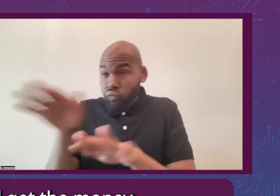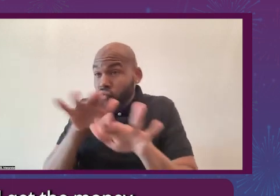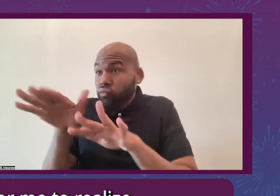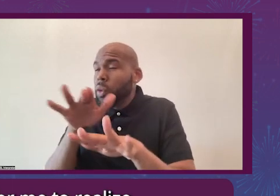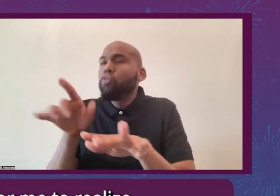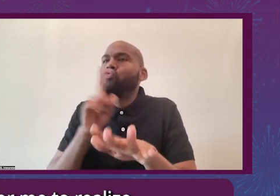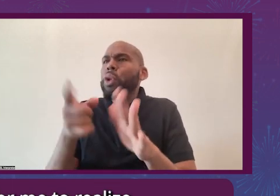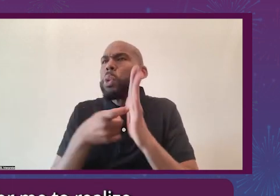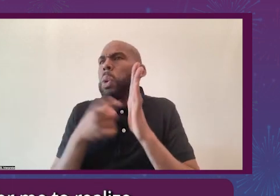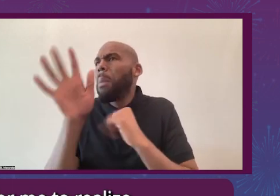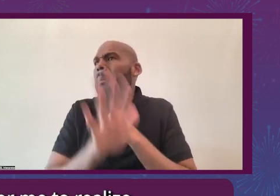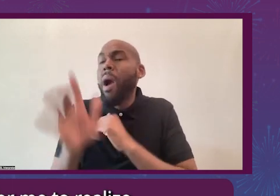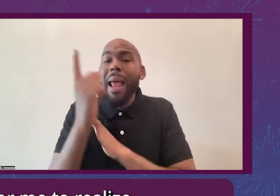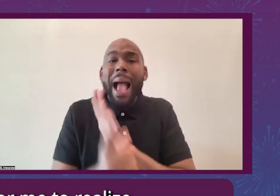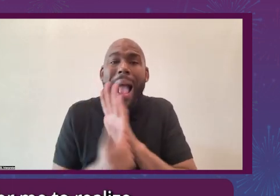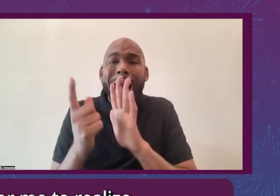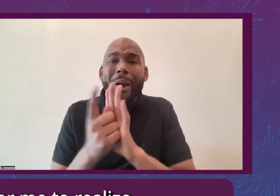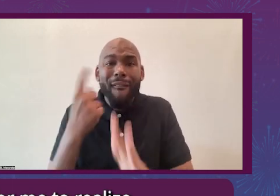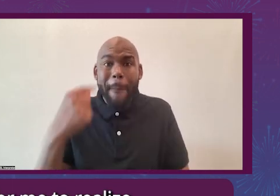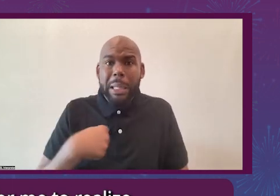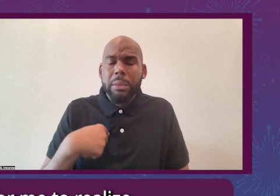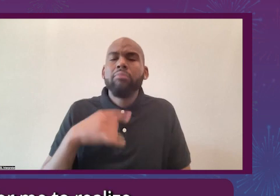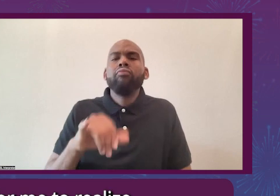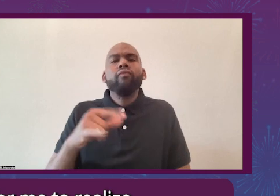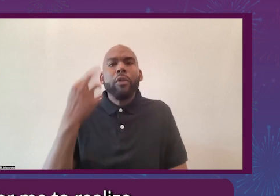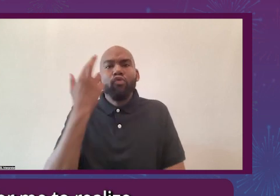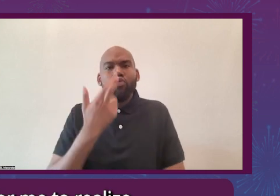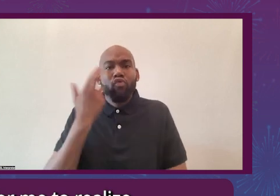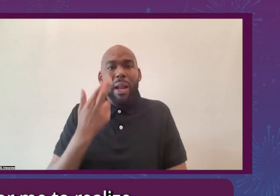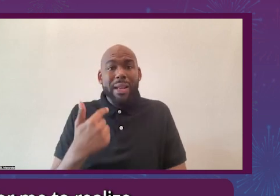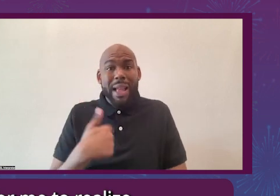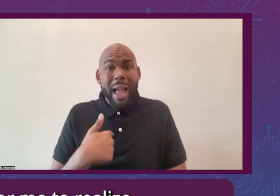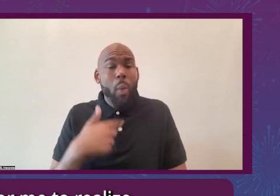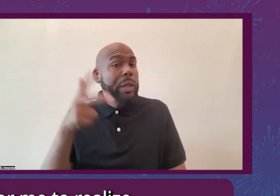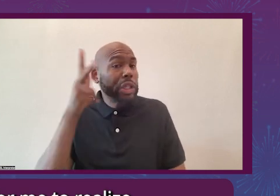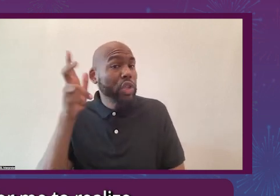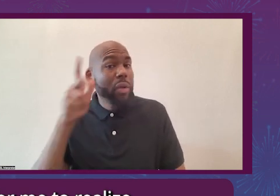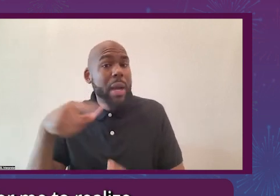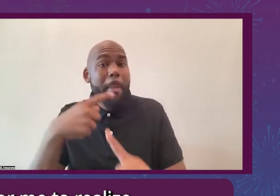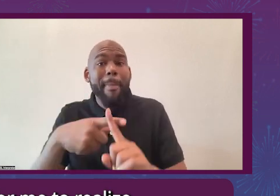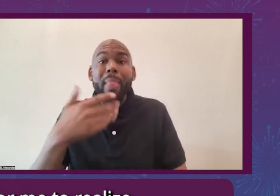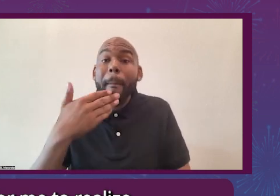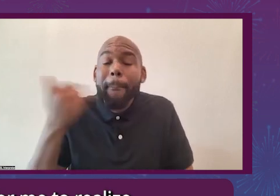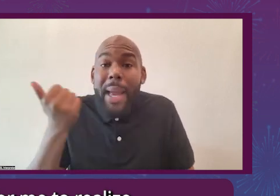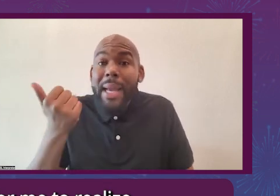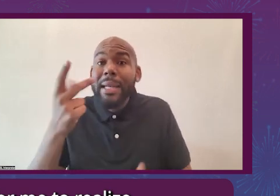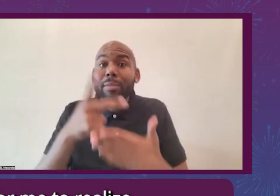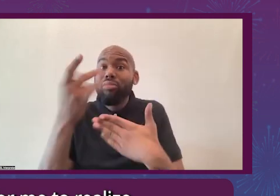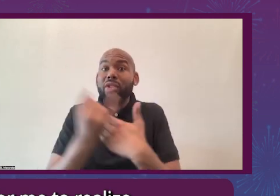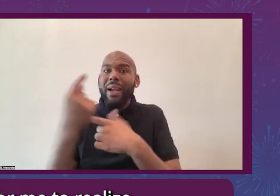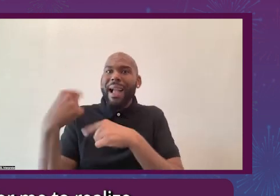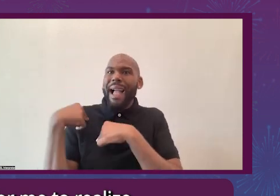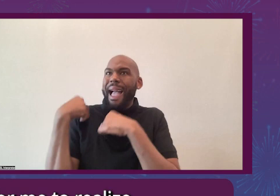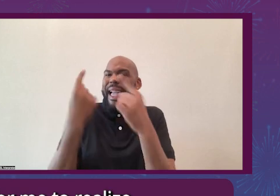did that, and it just took maybe an hour for me to realize that I was hearing about